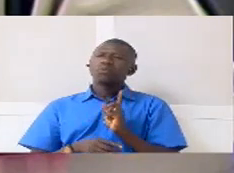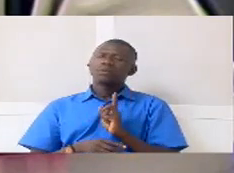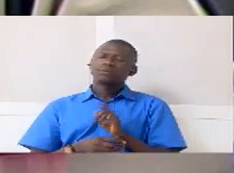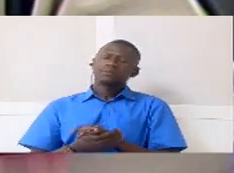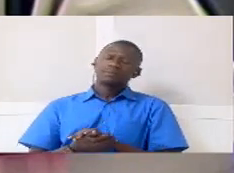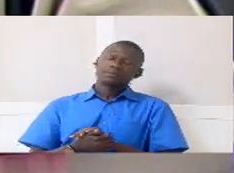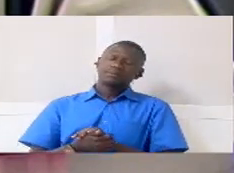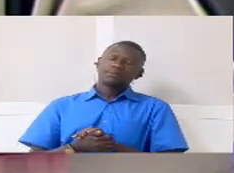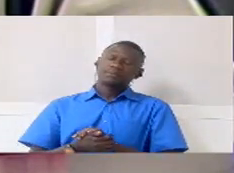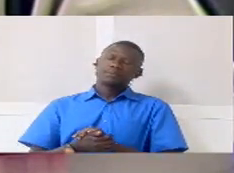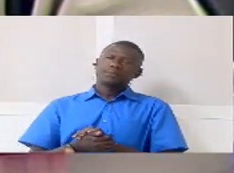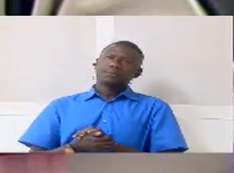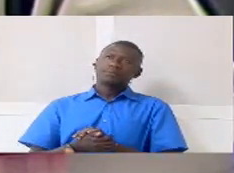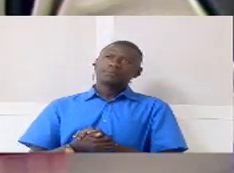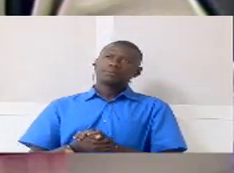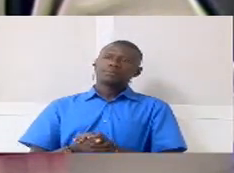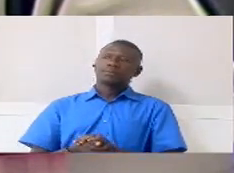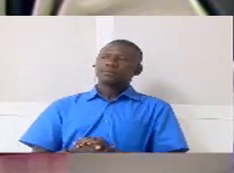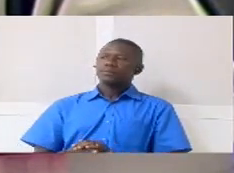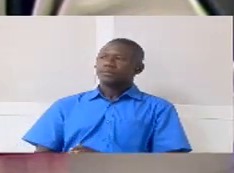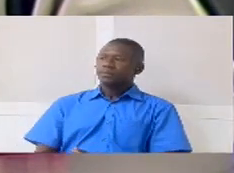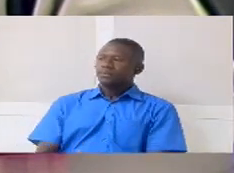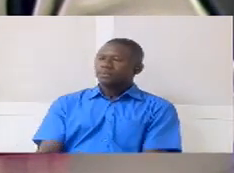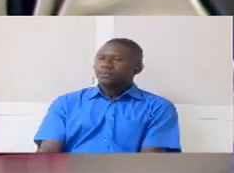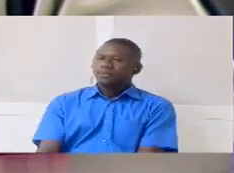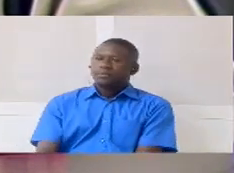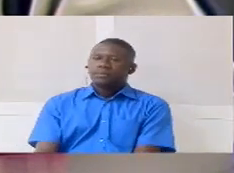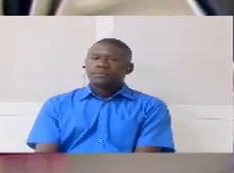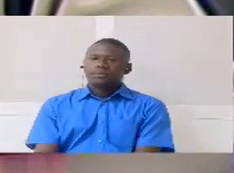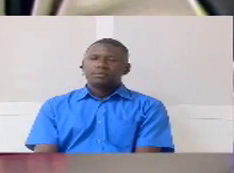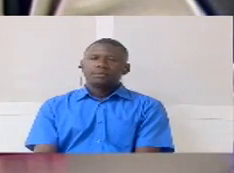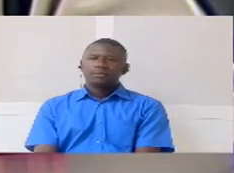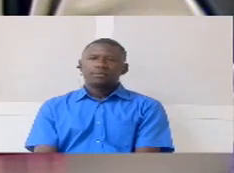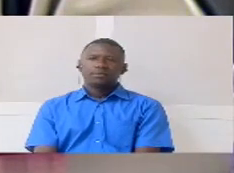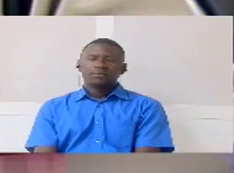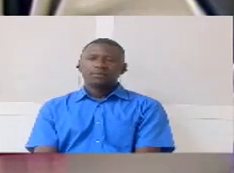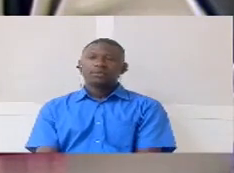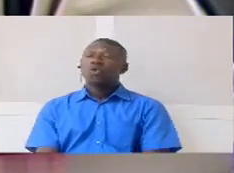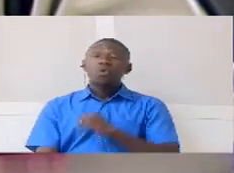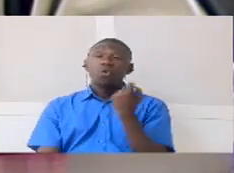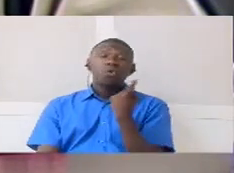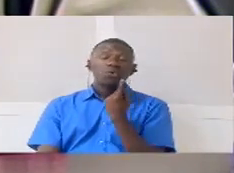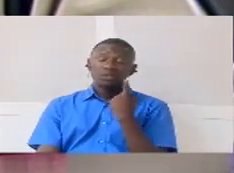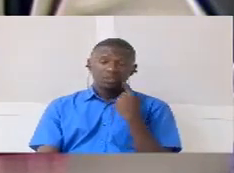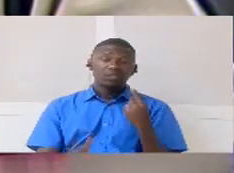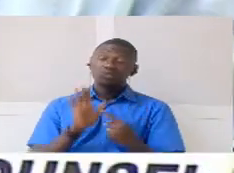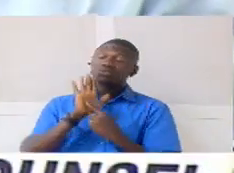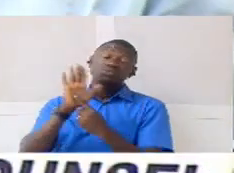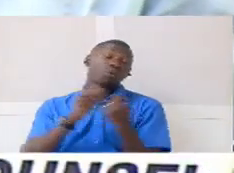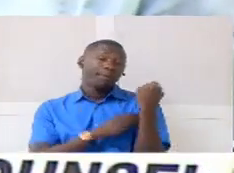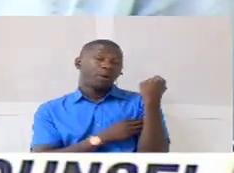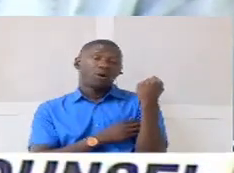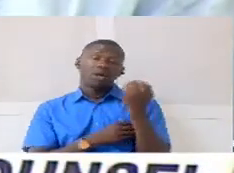amunta silang atebe mune lanke na makangunya ka itandi mulula sembo power. Was